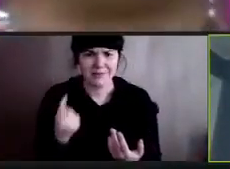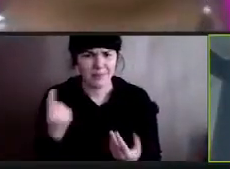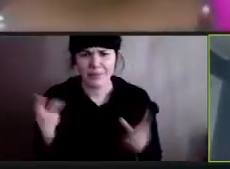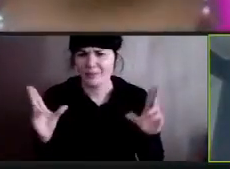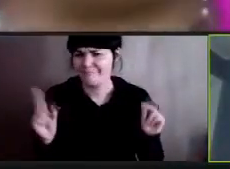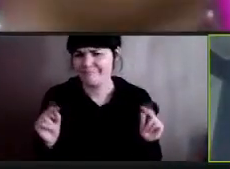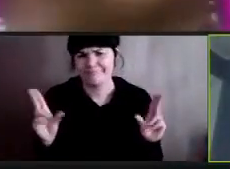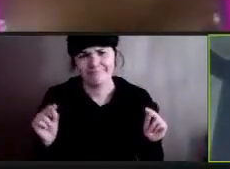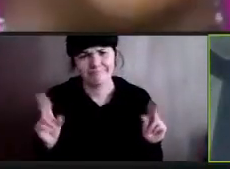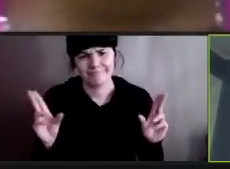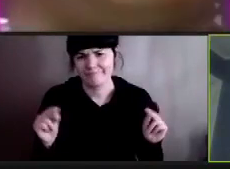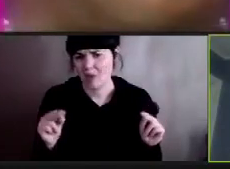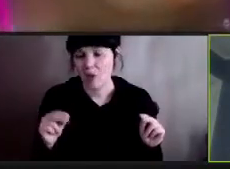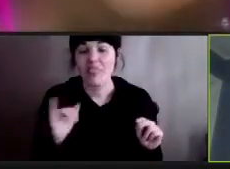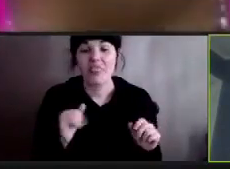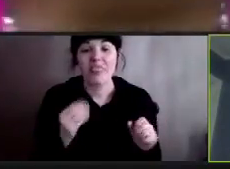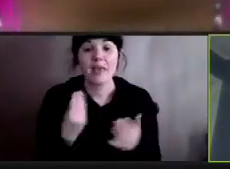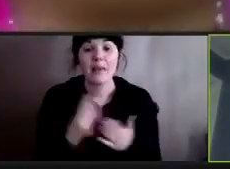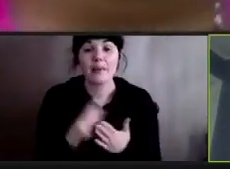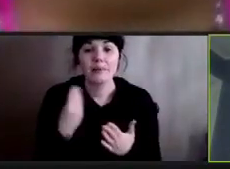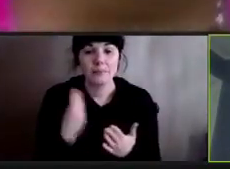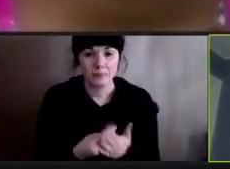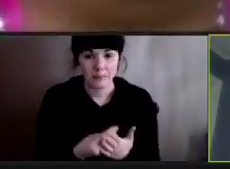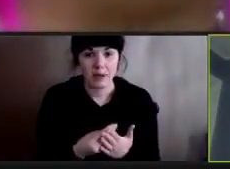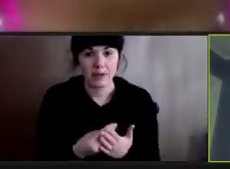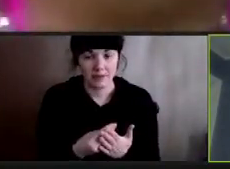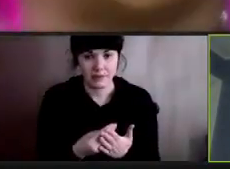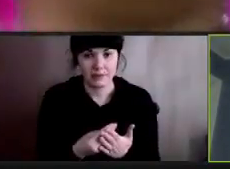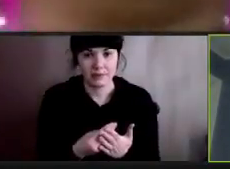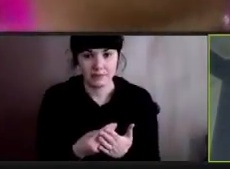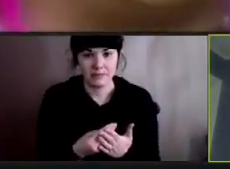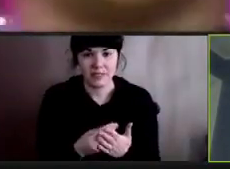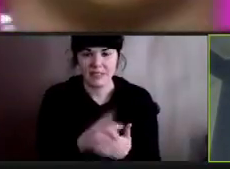They're going to use it for exactly what their school district